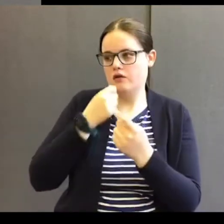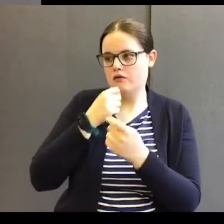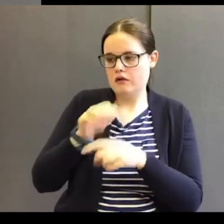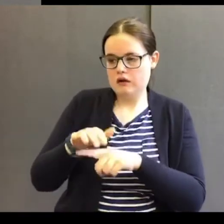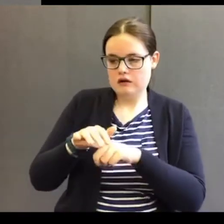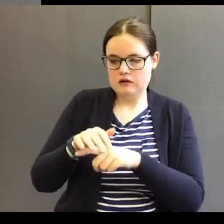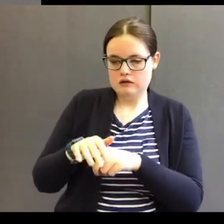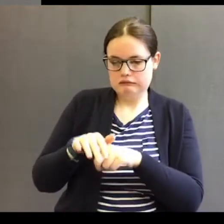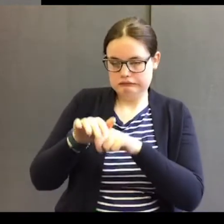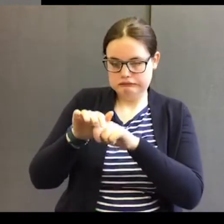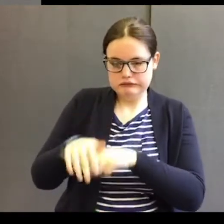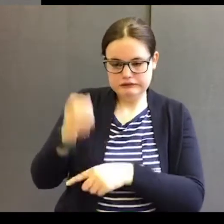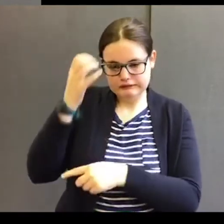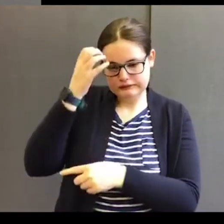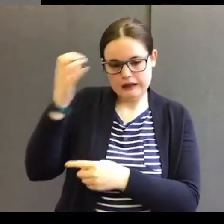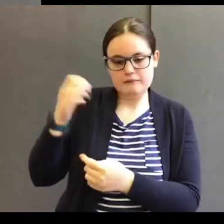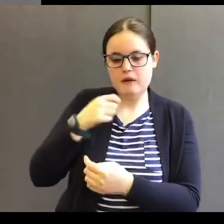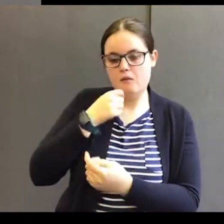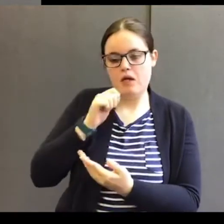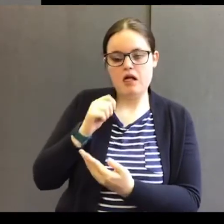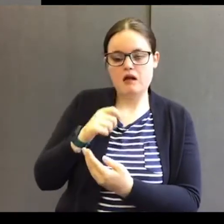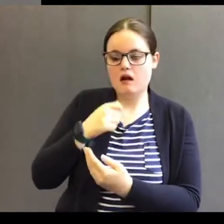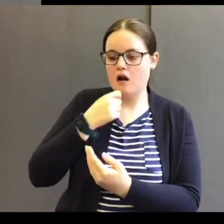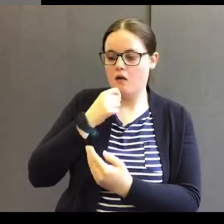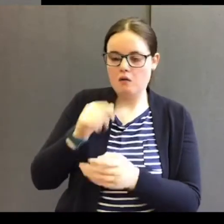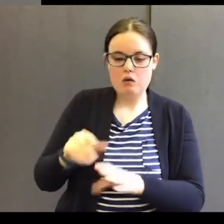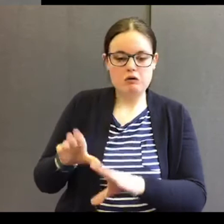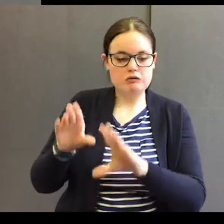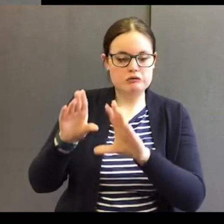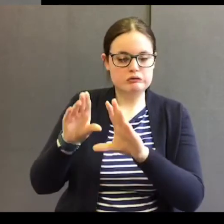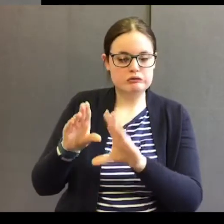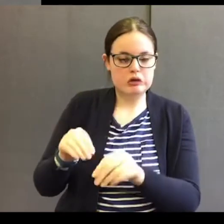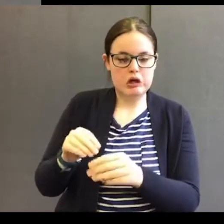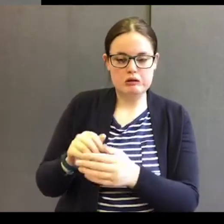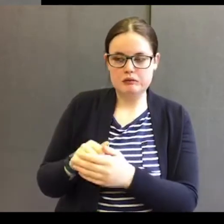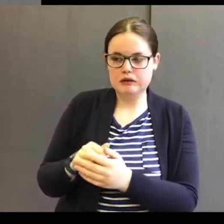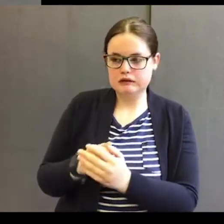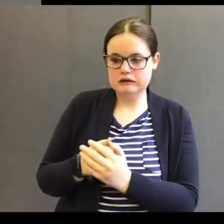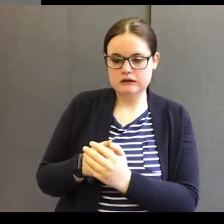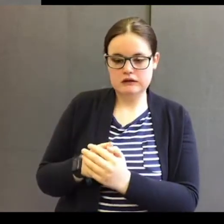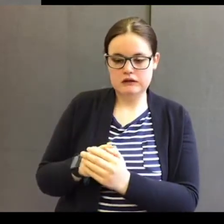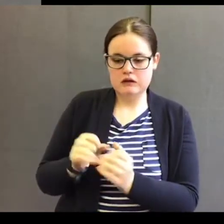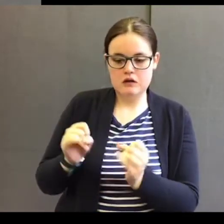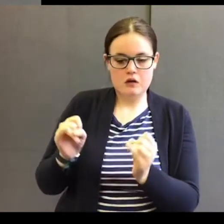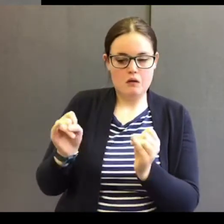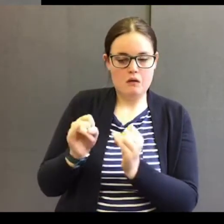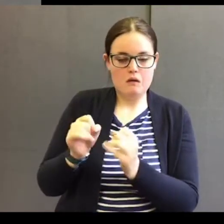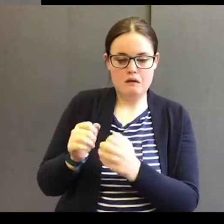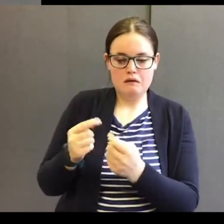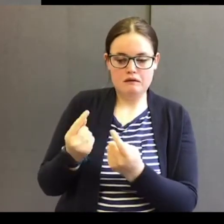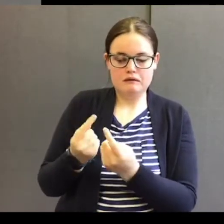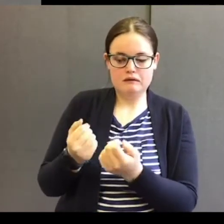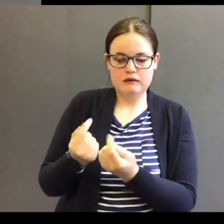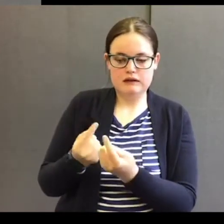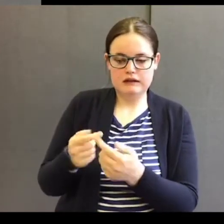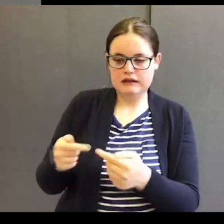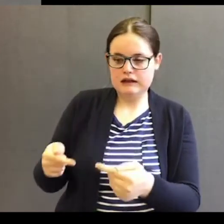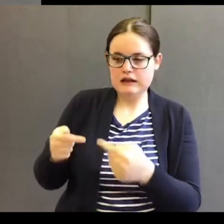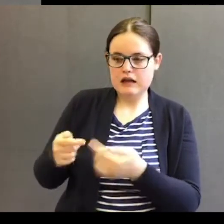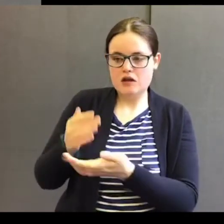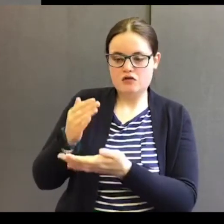That will bring down a government. That will stop the tyranny